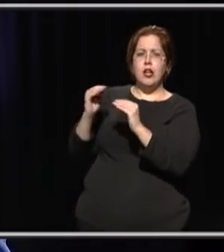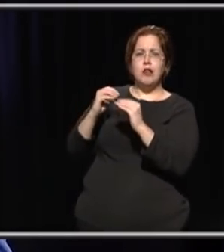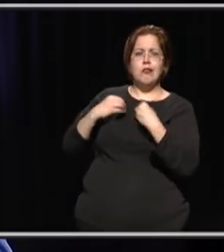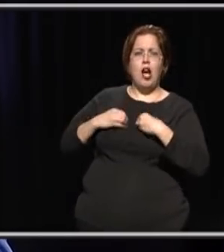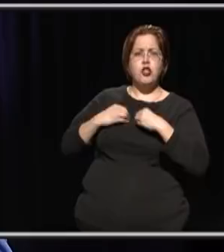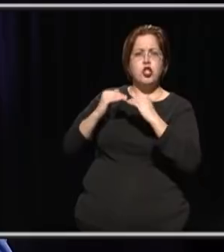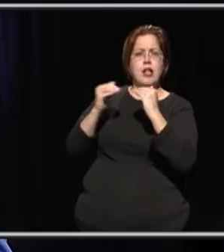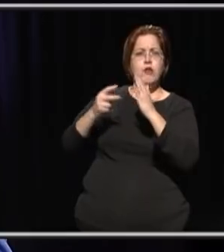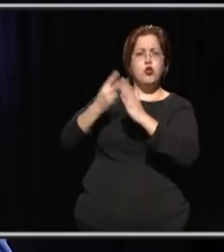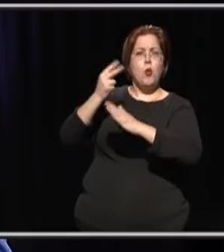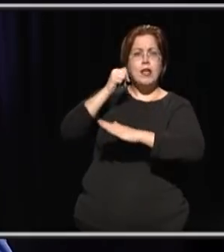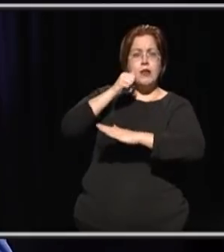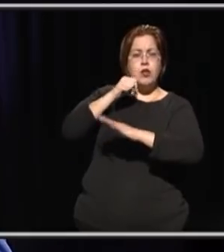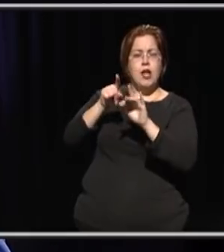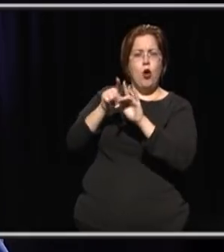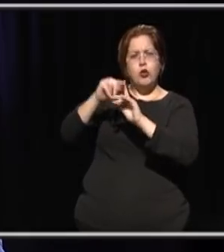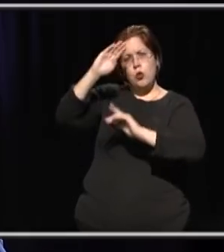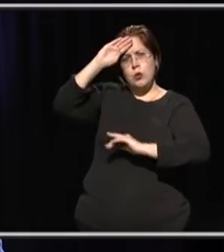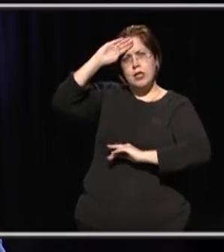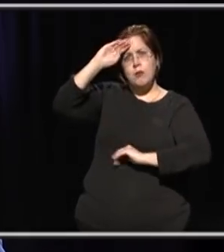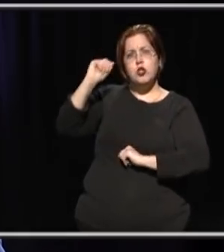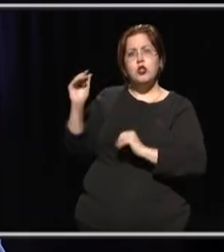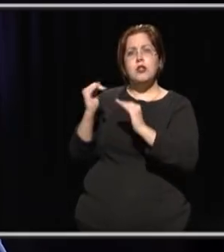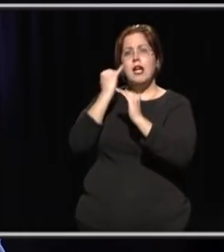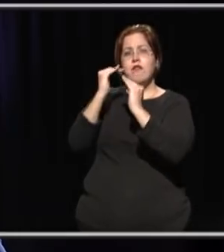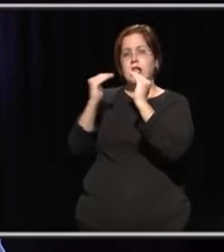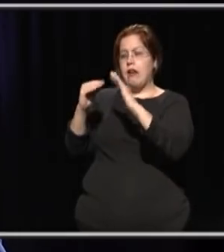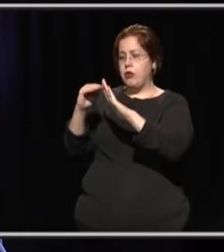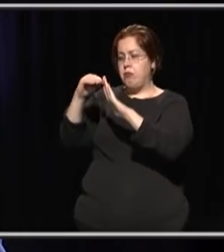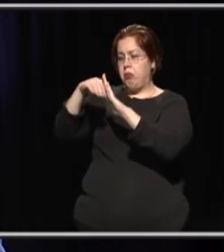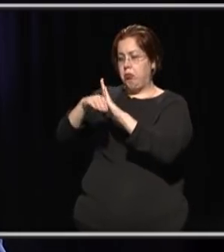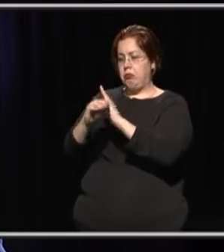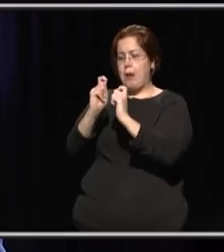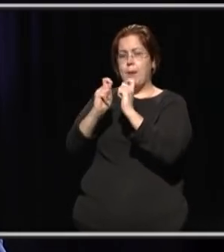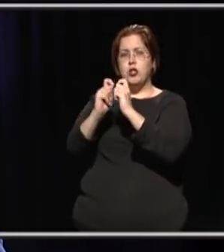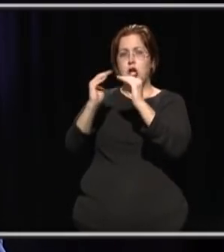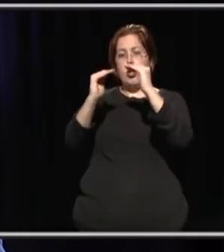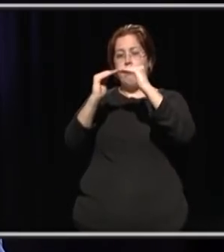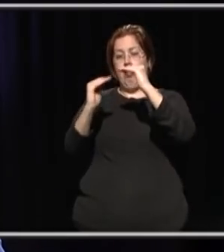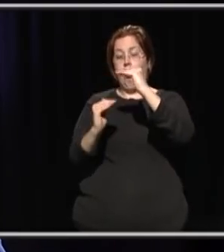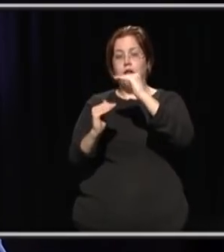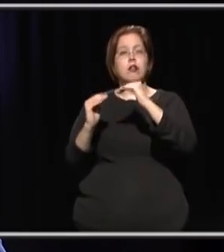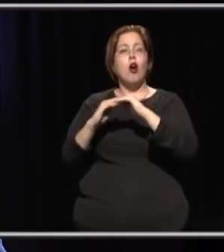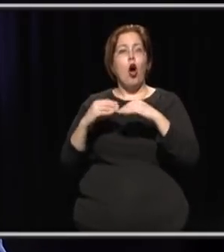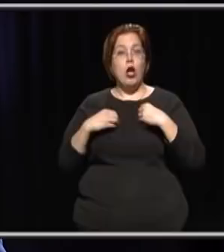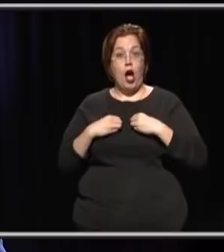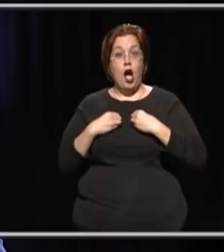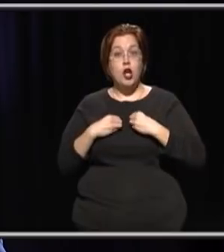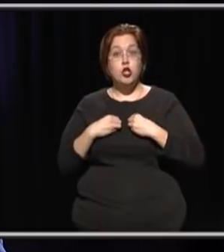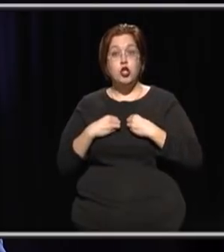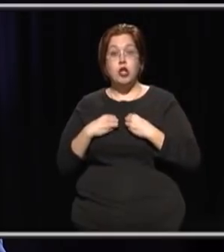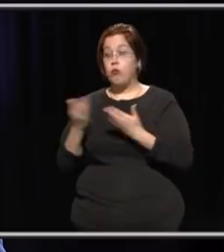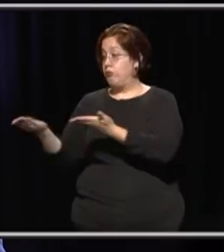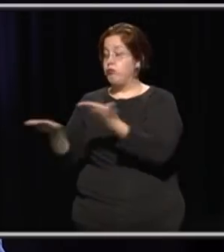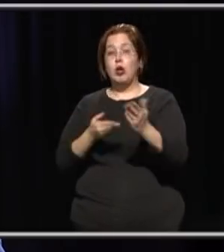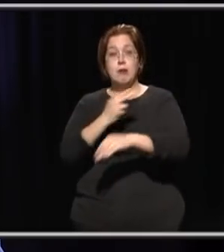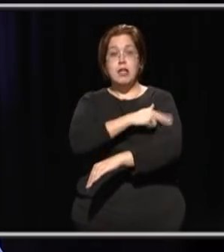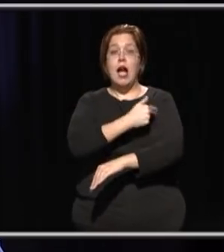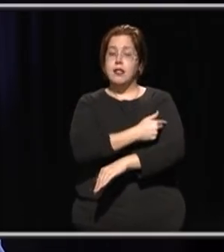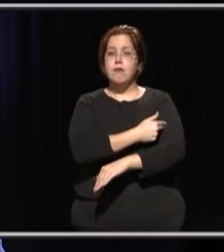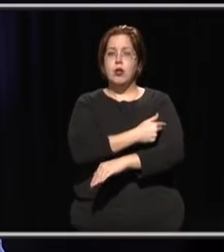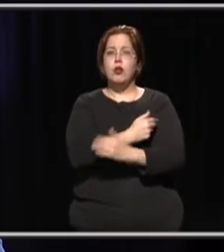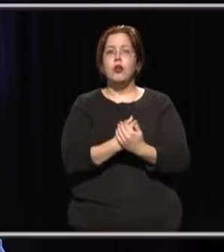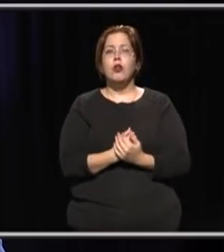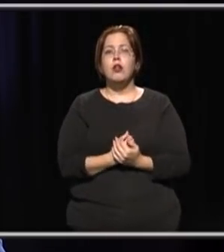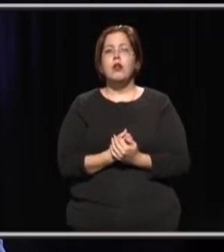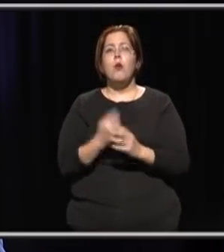levels and their temperatures. And if their levels drop below a certain level, even on oxygen, we get them to the hospital. But many can manage